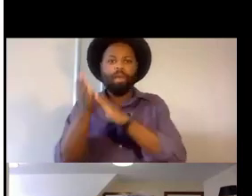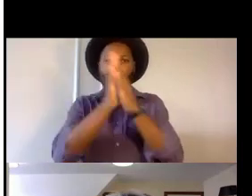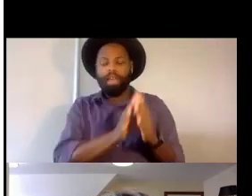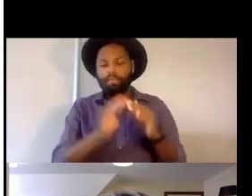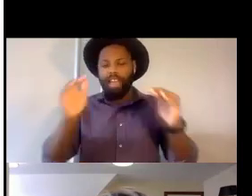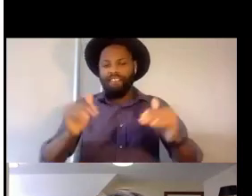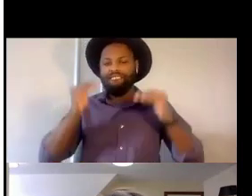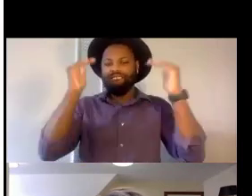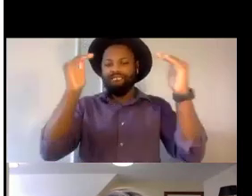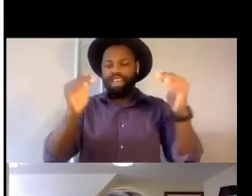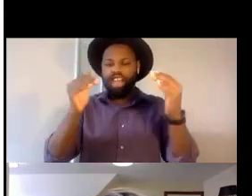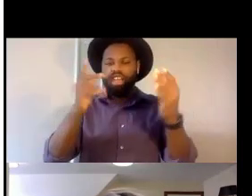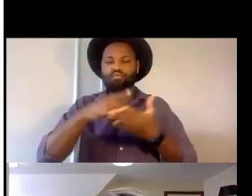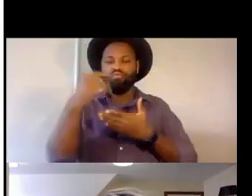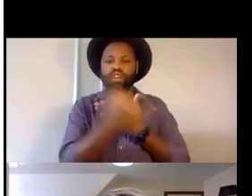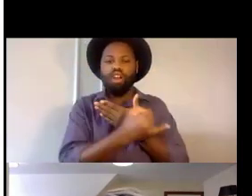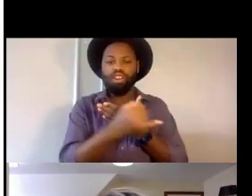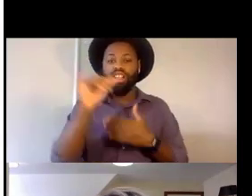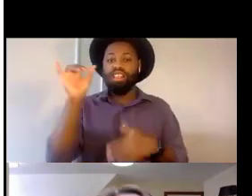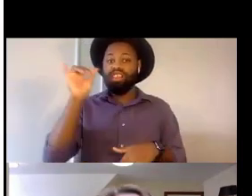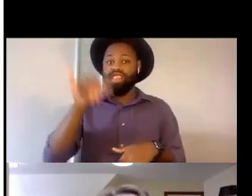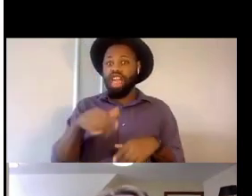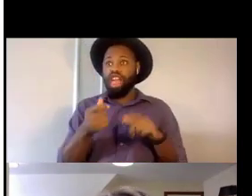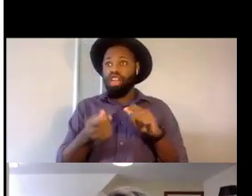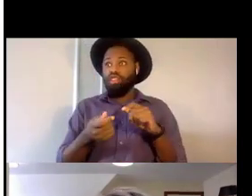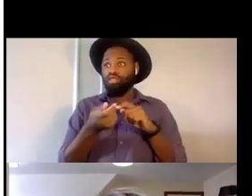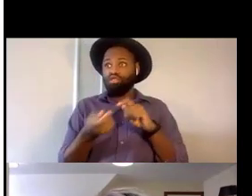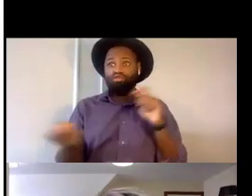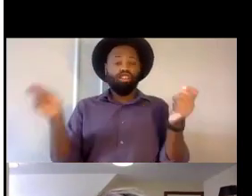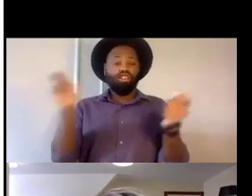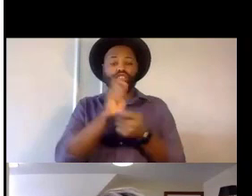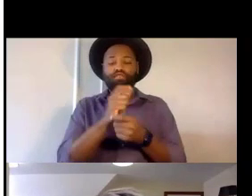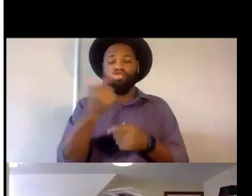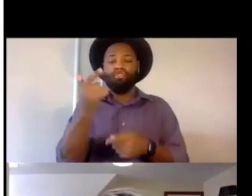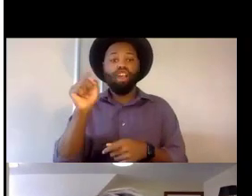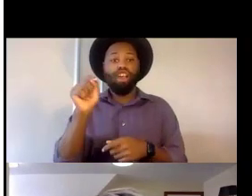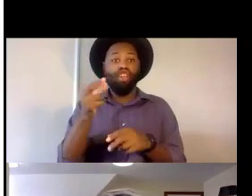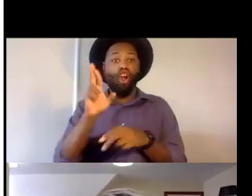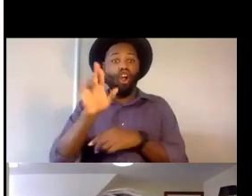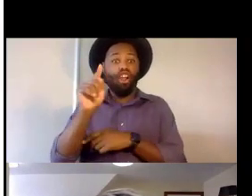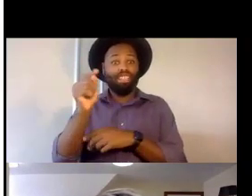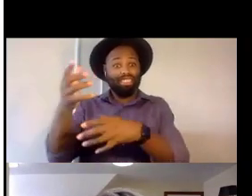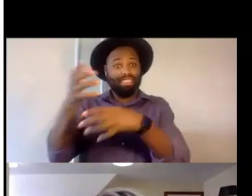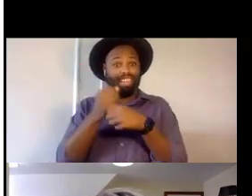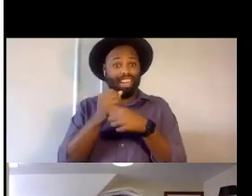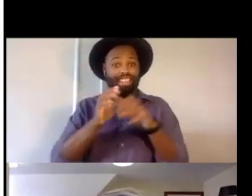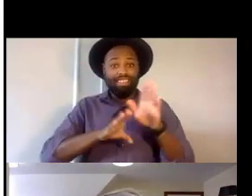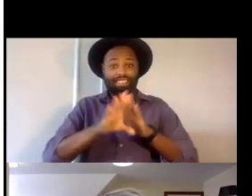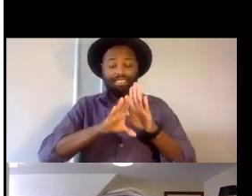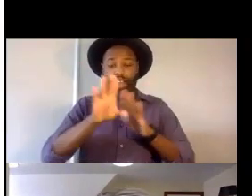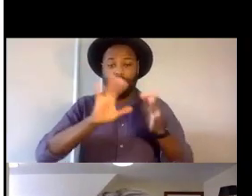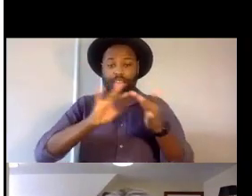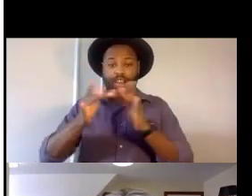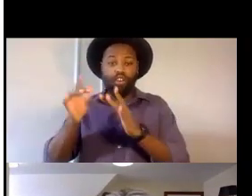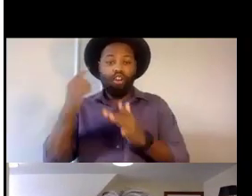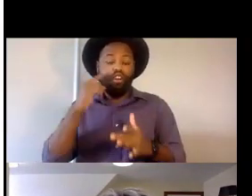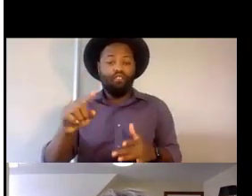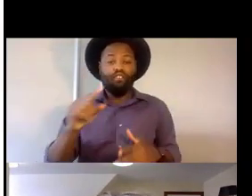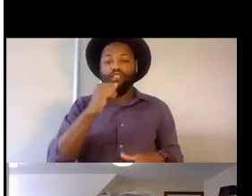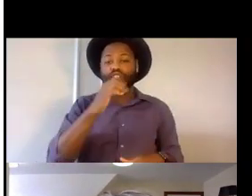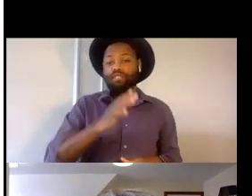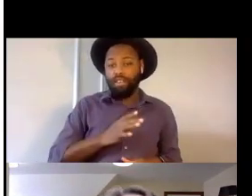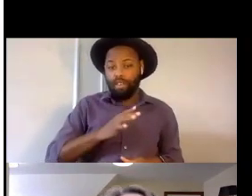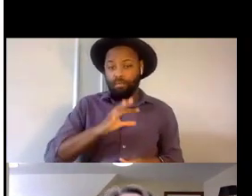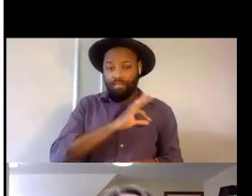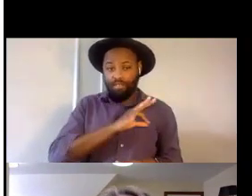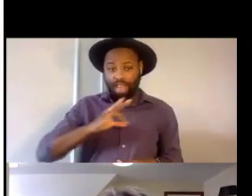was a transformational grant that RIT received in order to develop a network for female faculty to build their